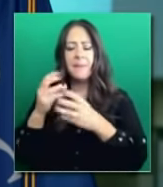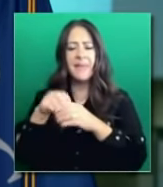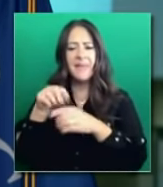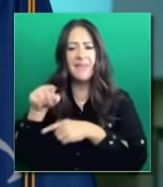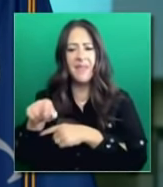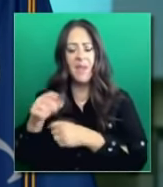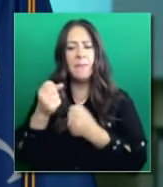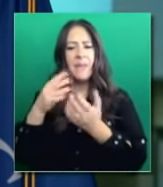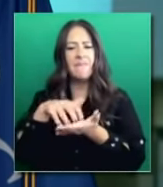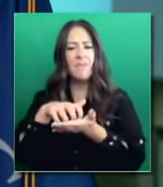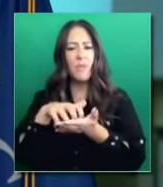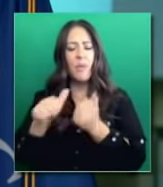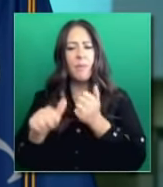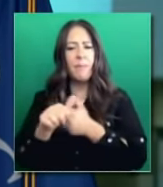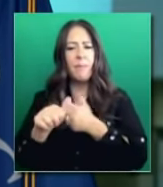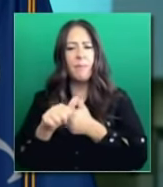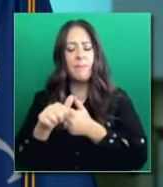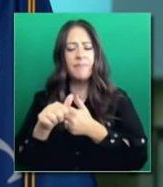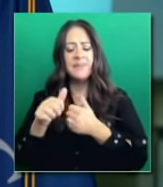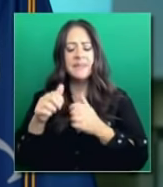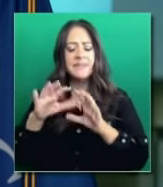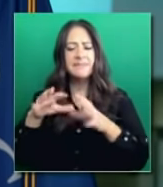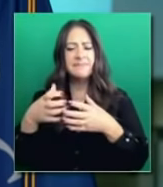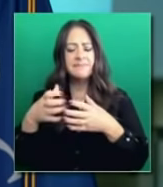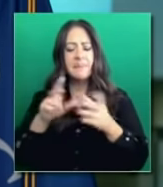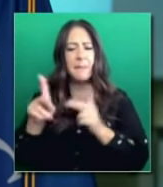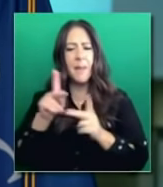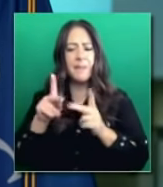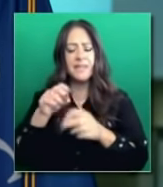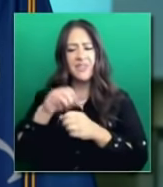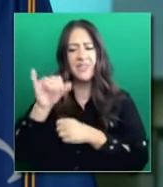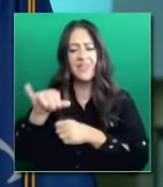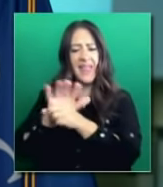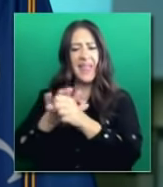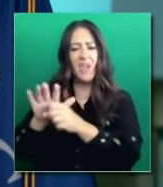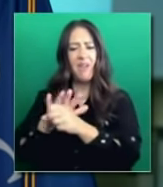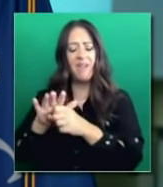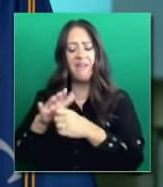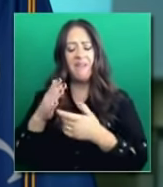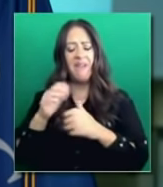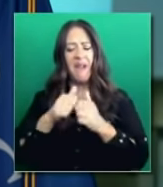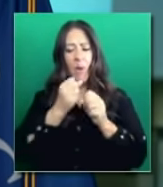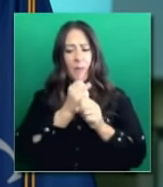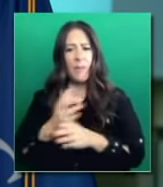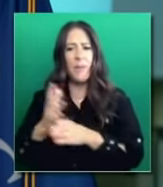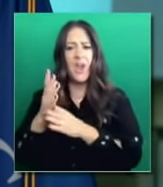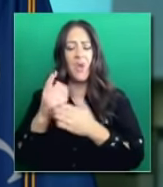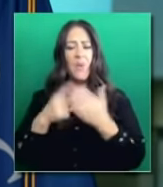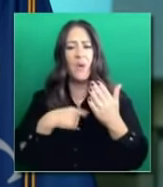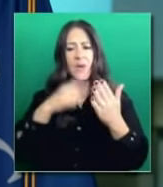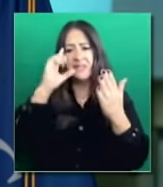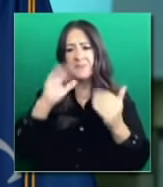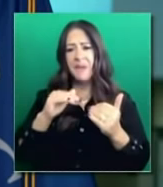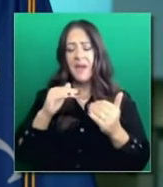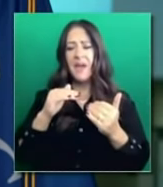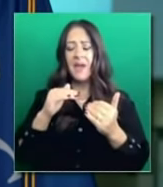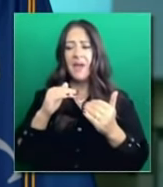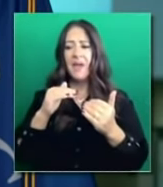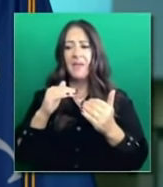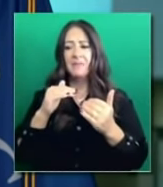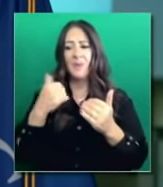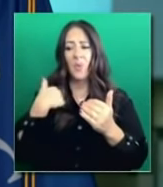is the state really working with counties in the Central Valley as far as preparing for what we anticipate could be another surge on top of the one we're